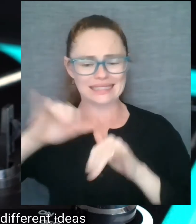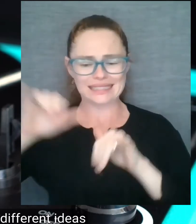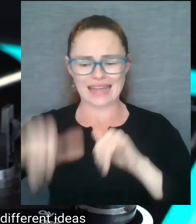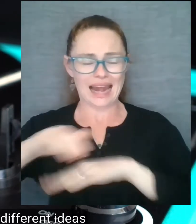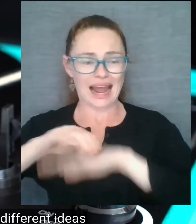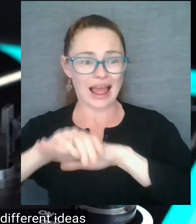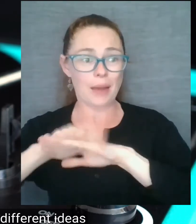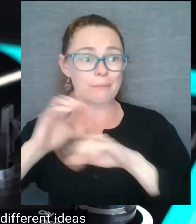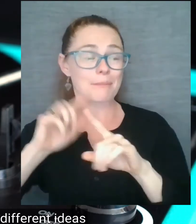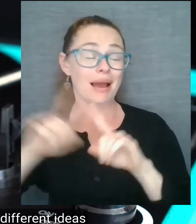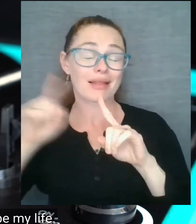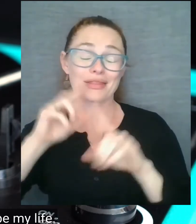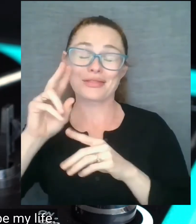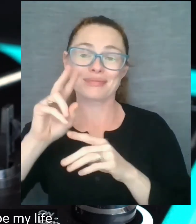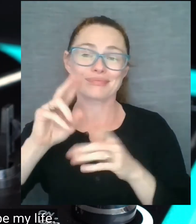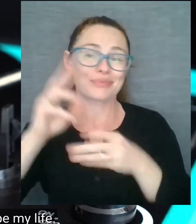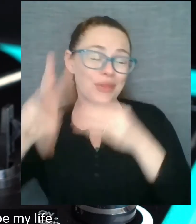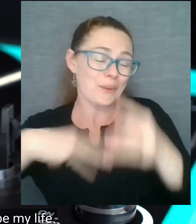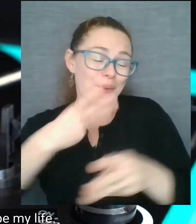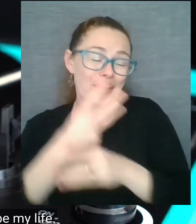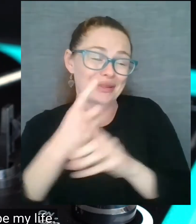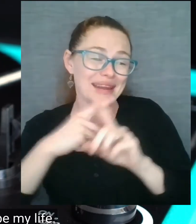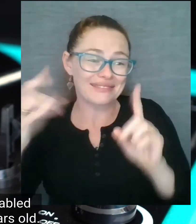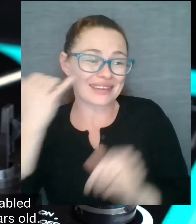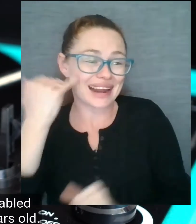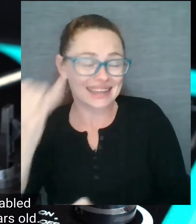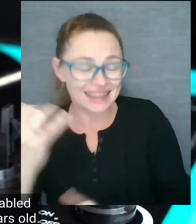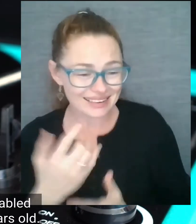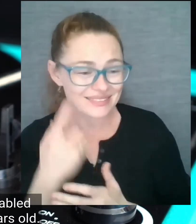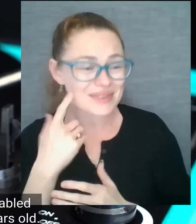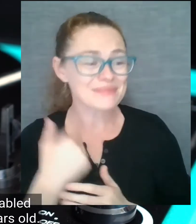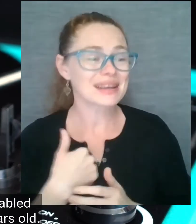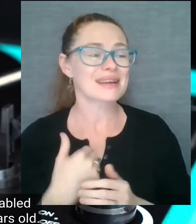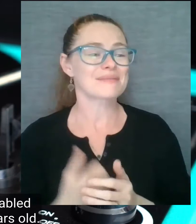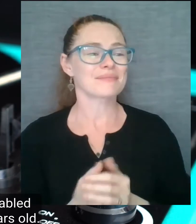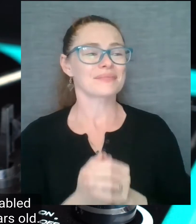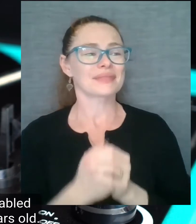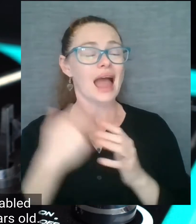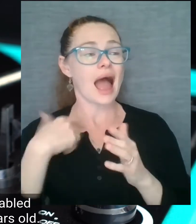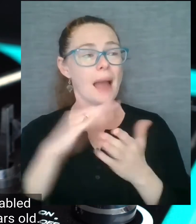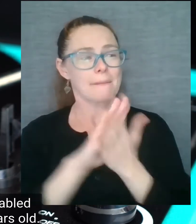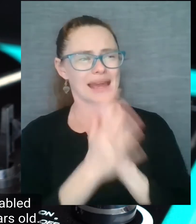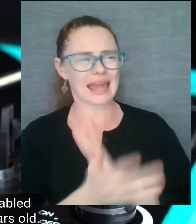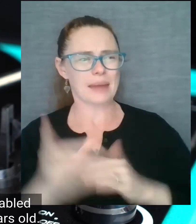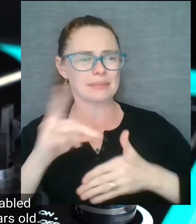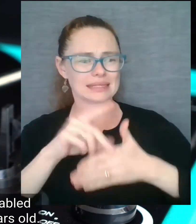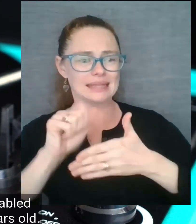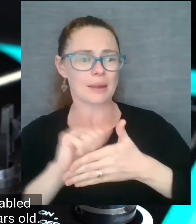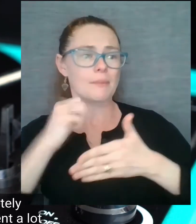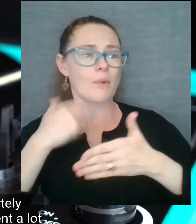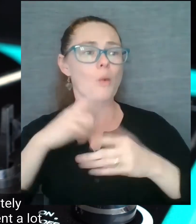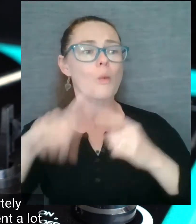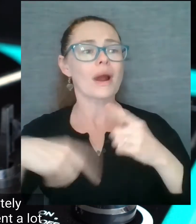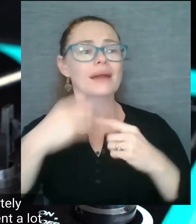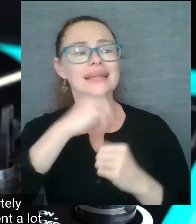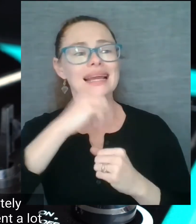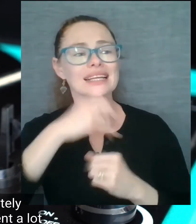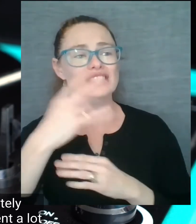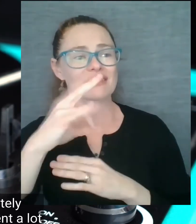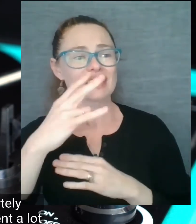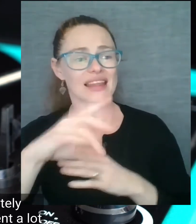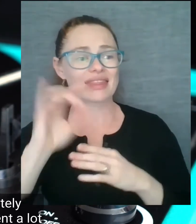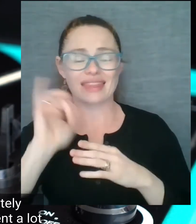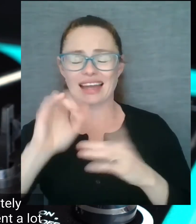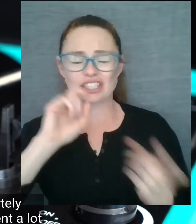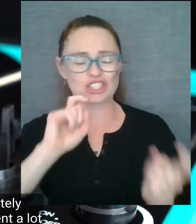very different ideas of what was going to be my life. So I became disabled when I was 17 years old. My life completely